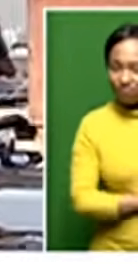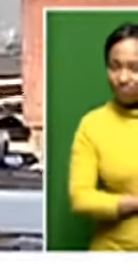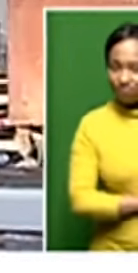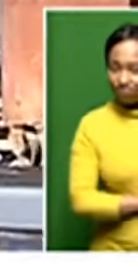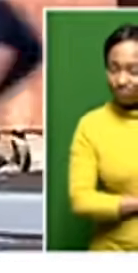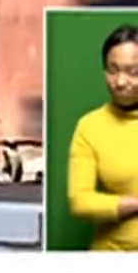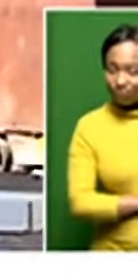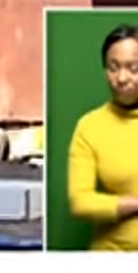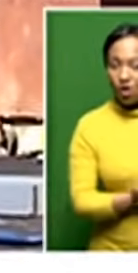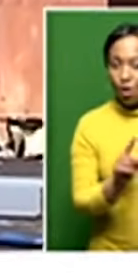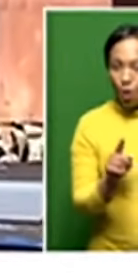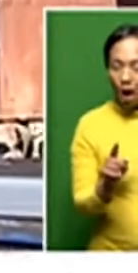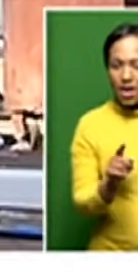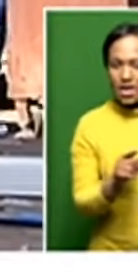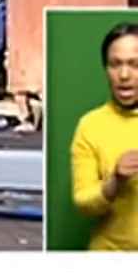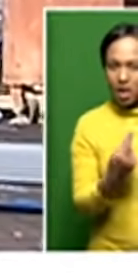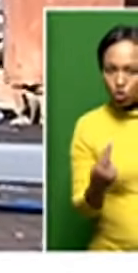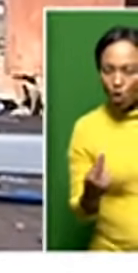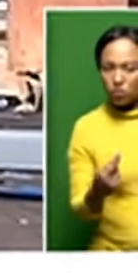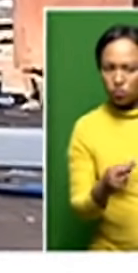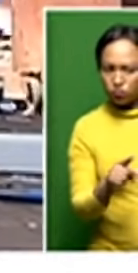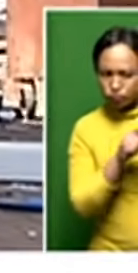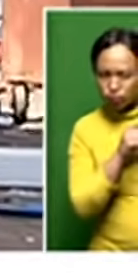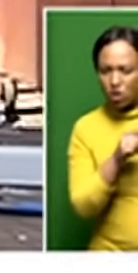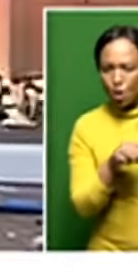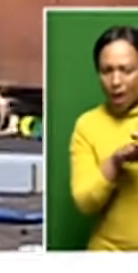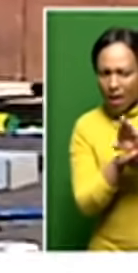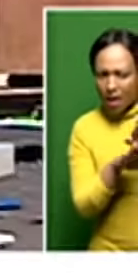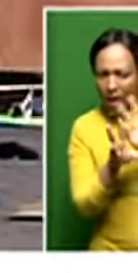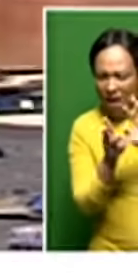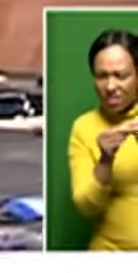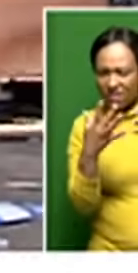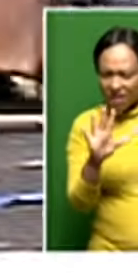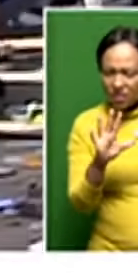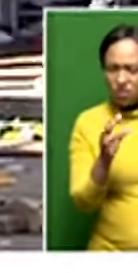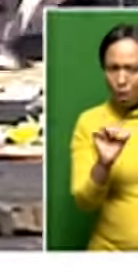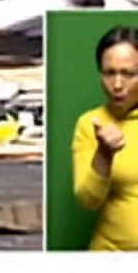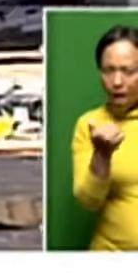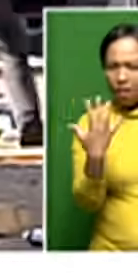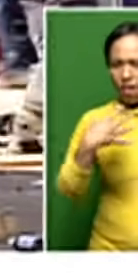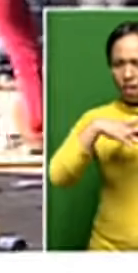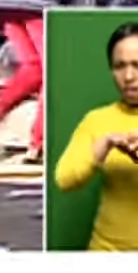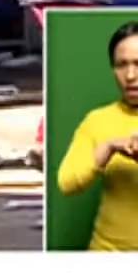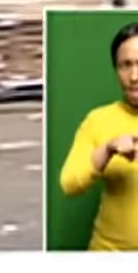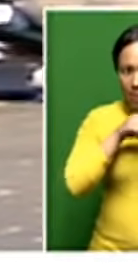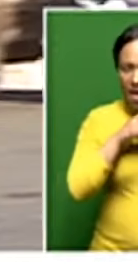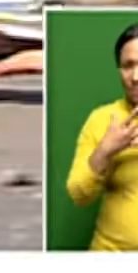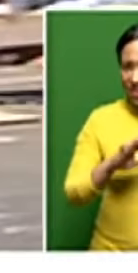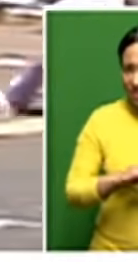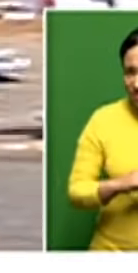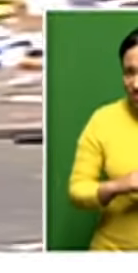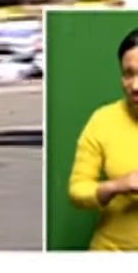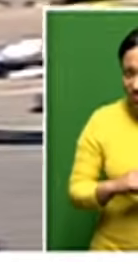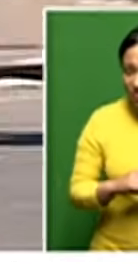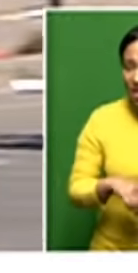necessary resources in place to detect that these type of plans, well orchestrated, well executed, are being picked up? And secondly, when